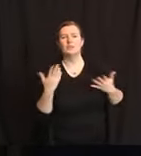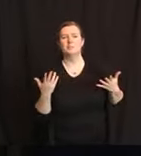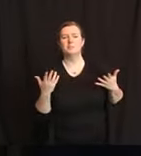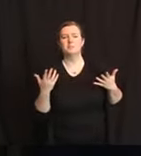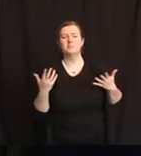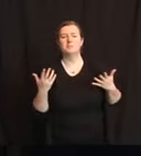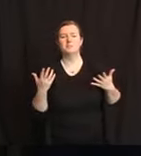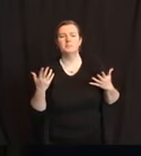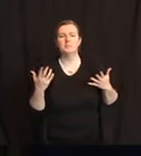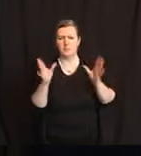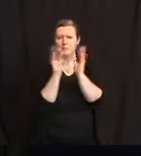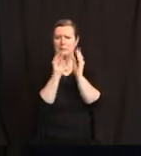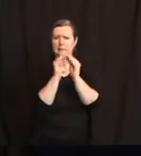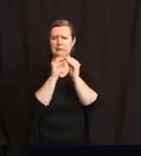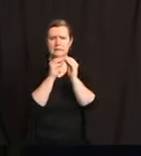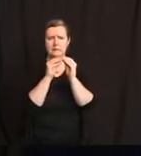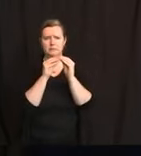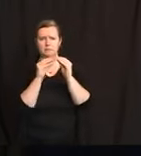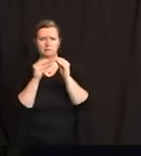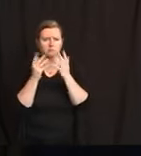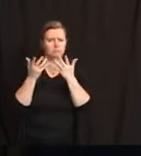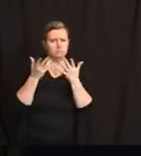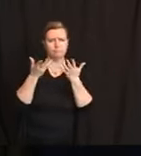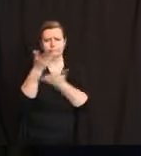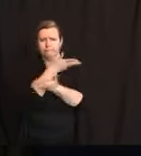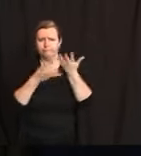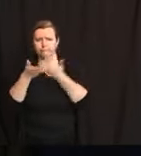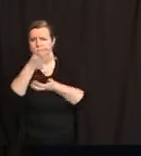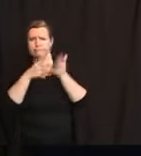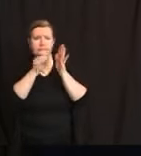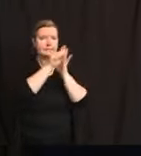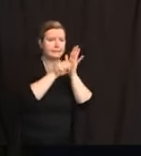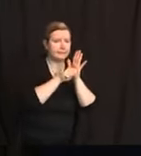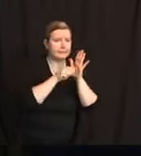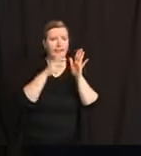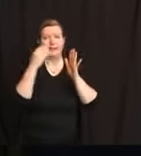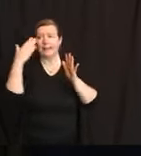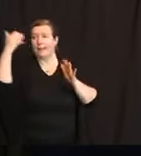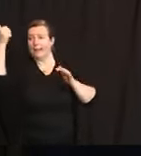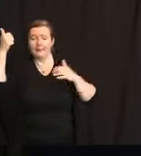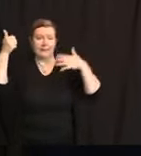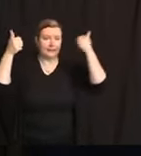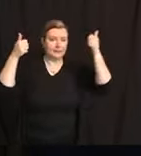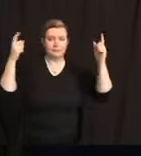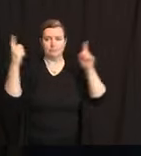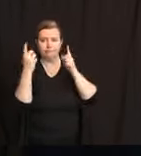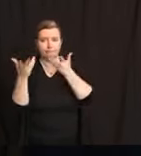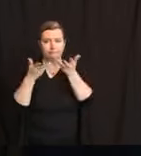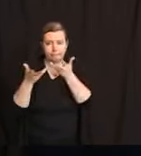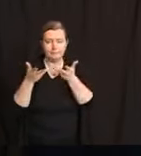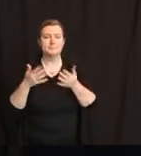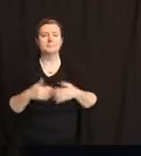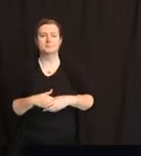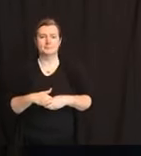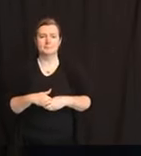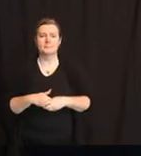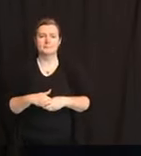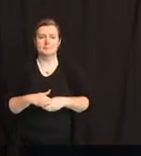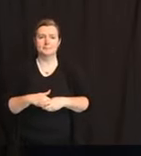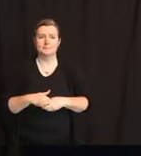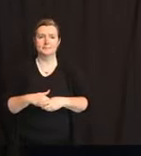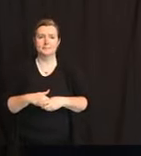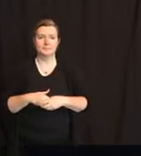this, that one of our Assistant Commissioner for Income Security, Ron Marino, sits on. This is a ongoing